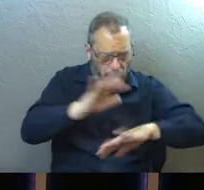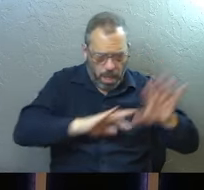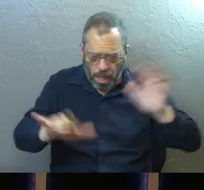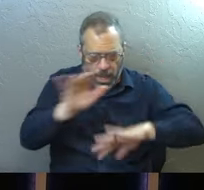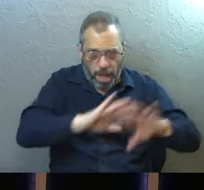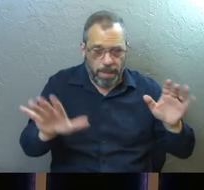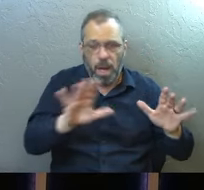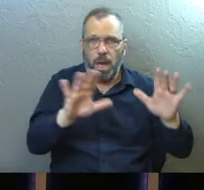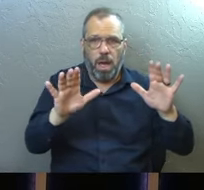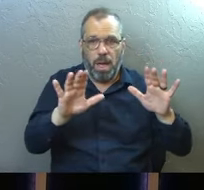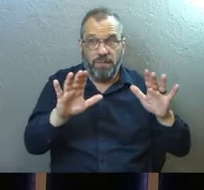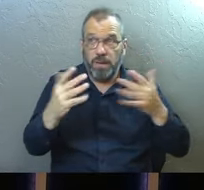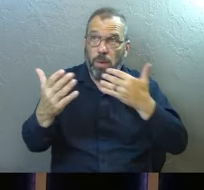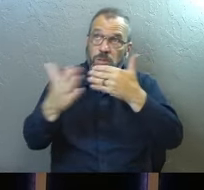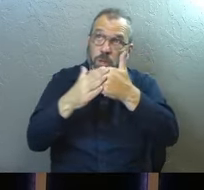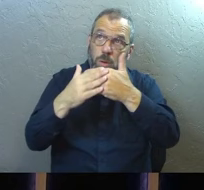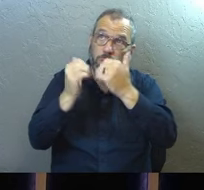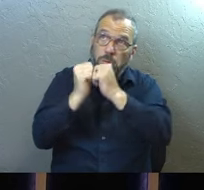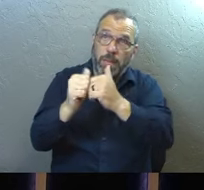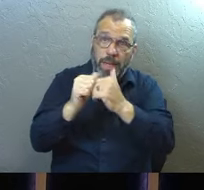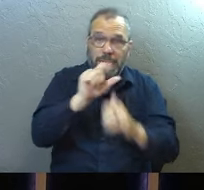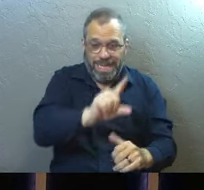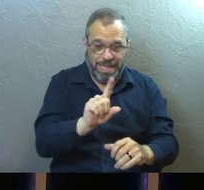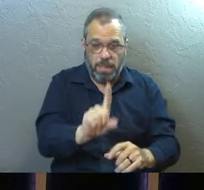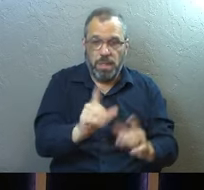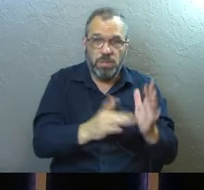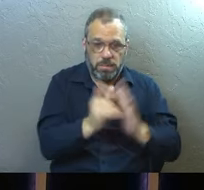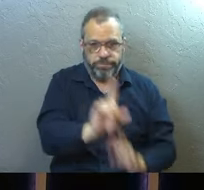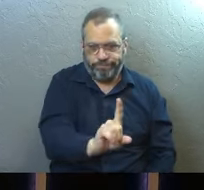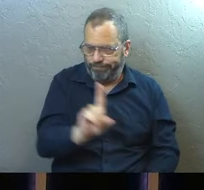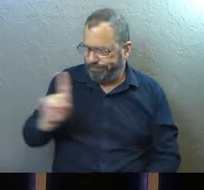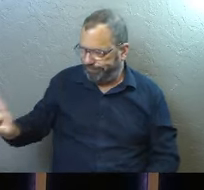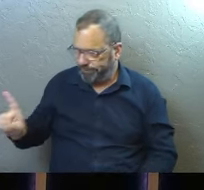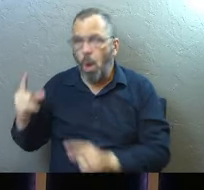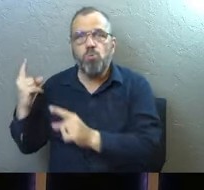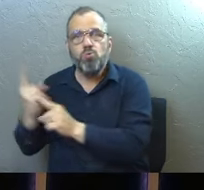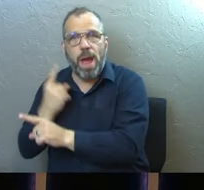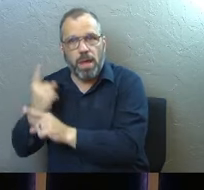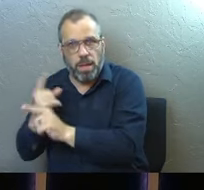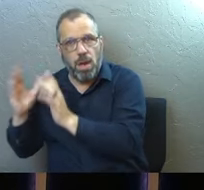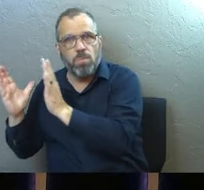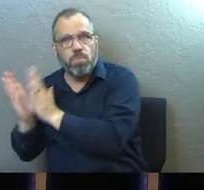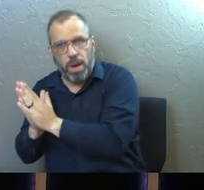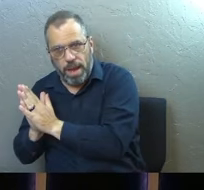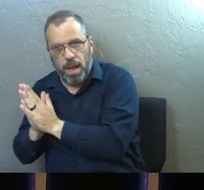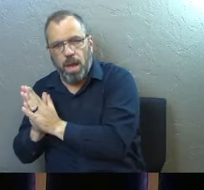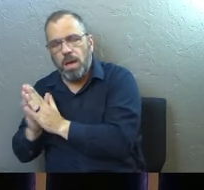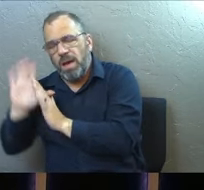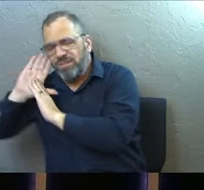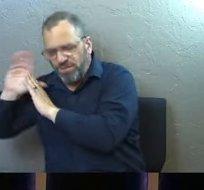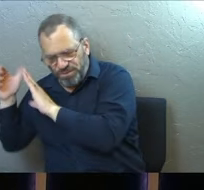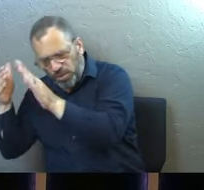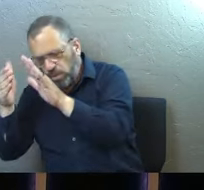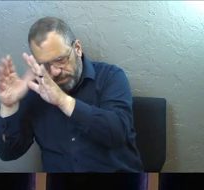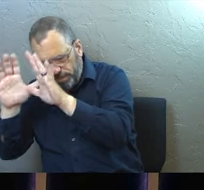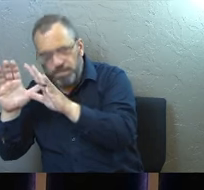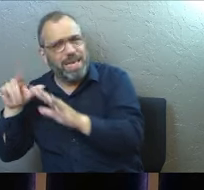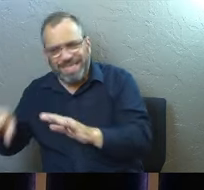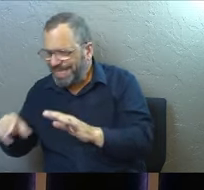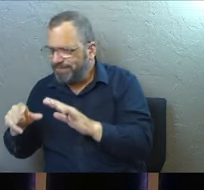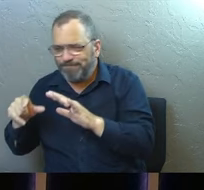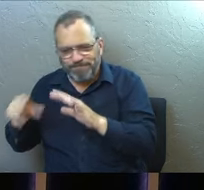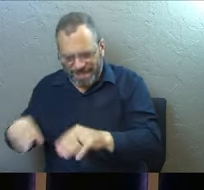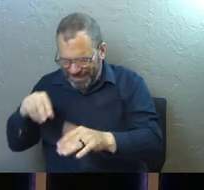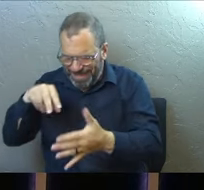this stuff. But if he's going to stay close and remain, he's got to get by himself regularly and pray, refocus. He's got to